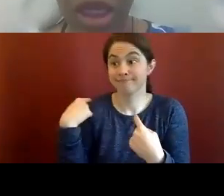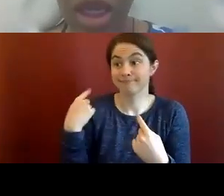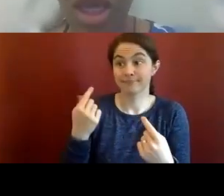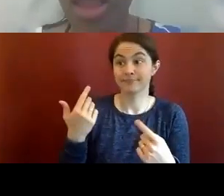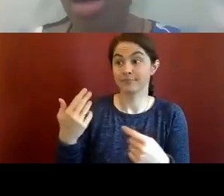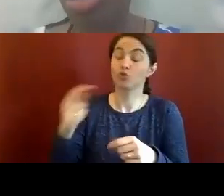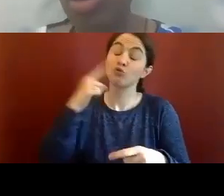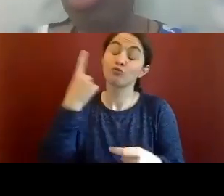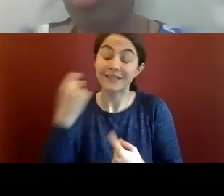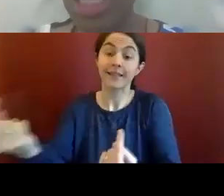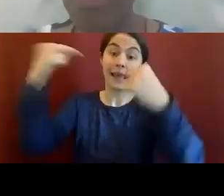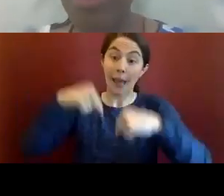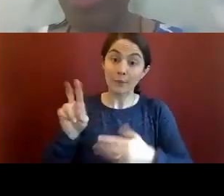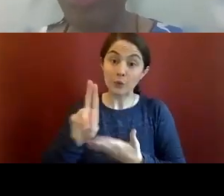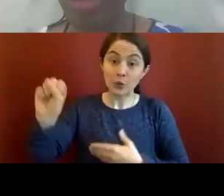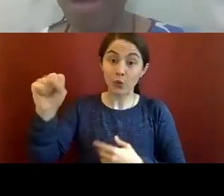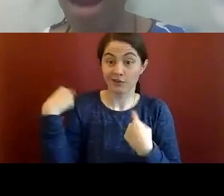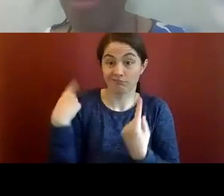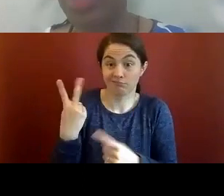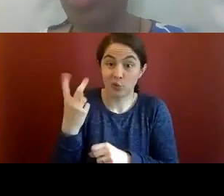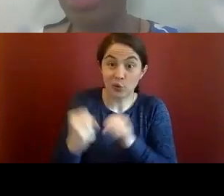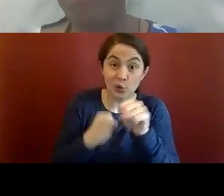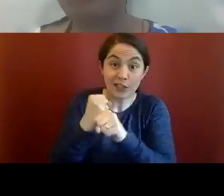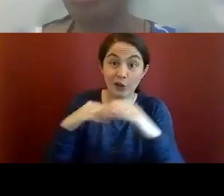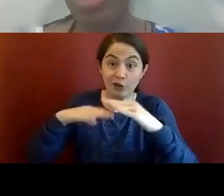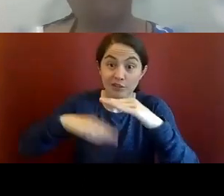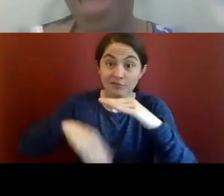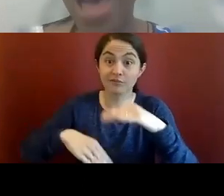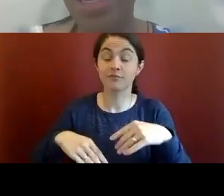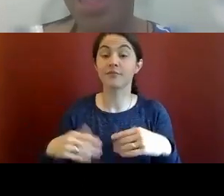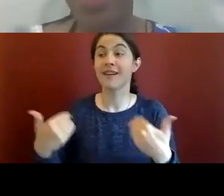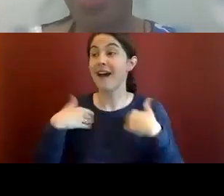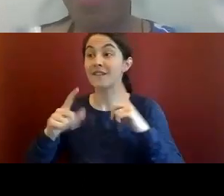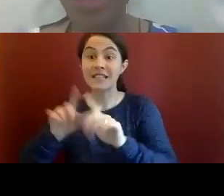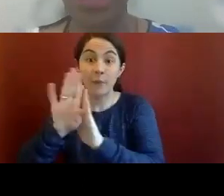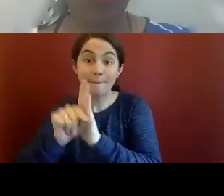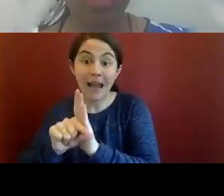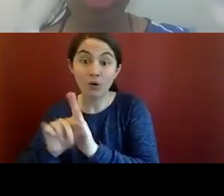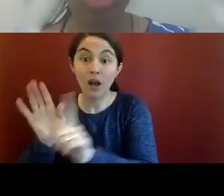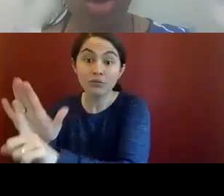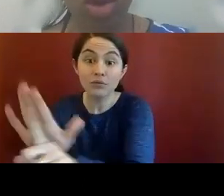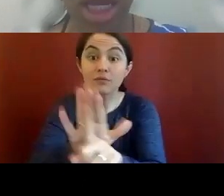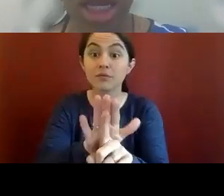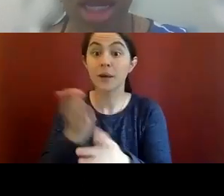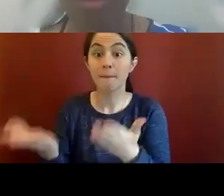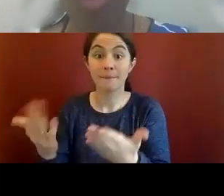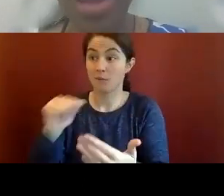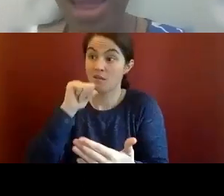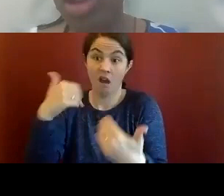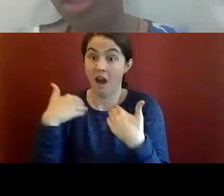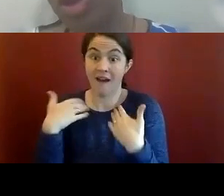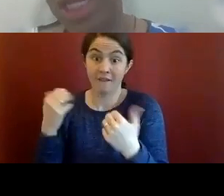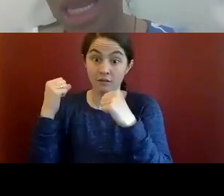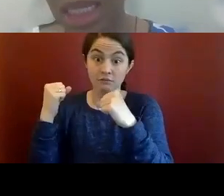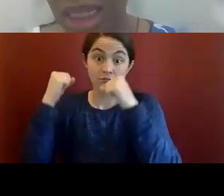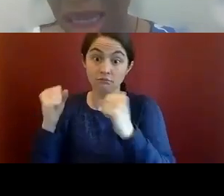support. There are students who are coming from different backgrounds where they may not have had exposure to schooling before they came